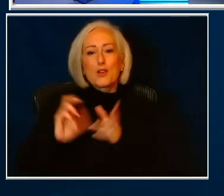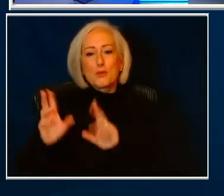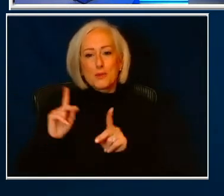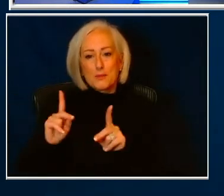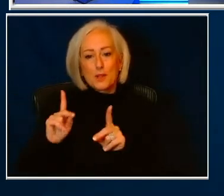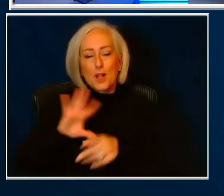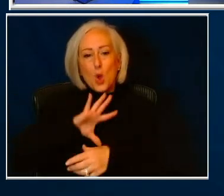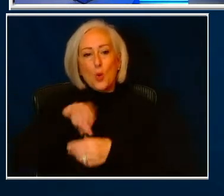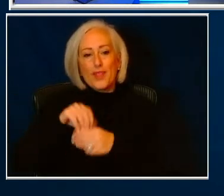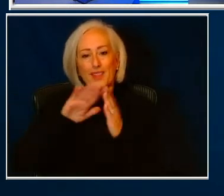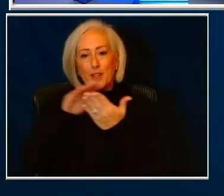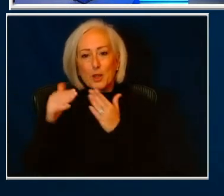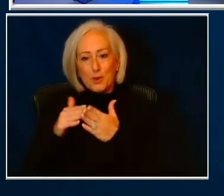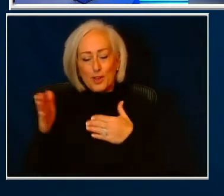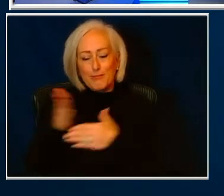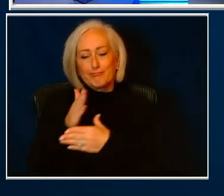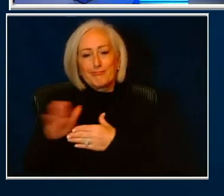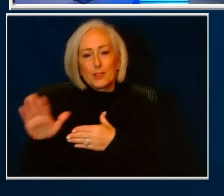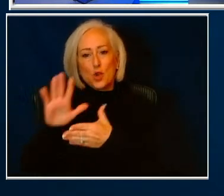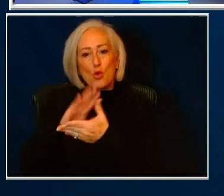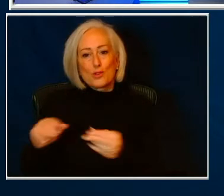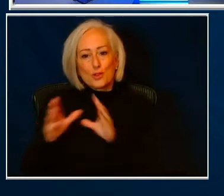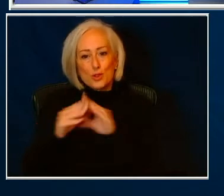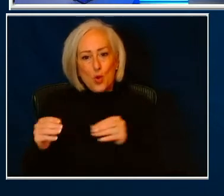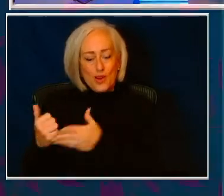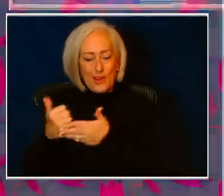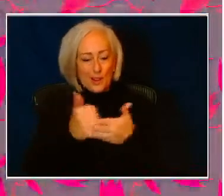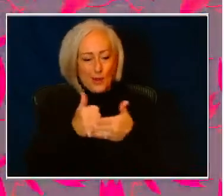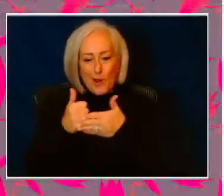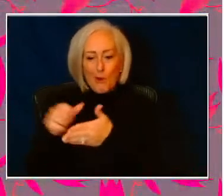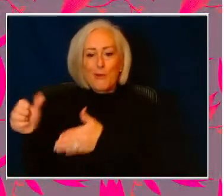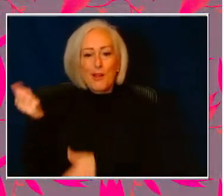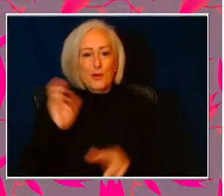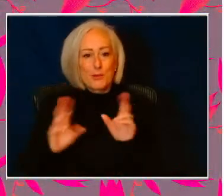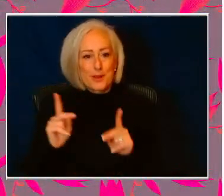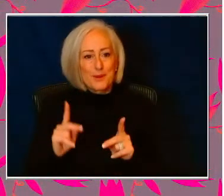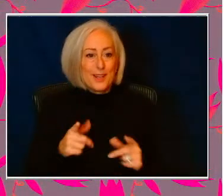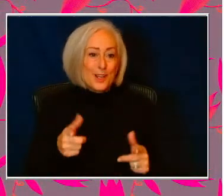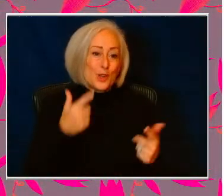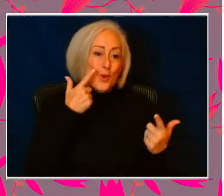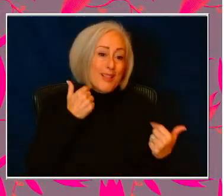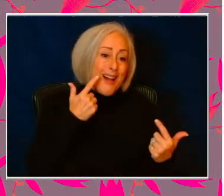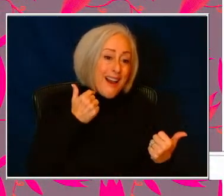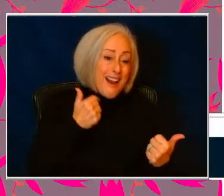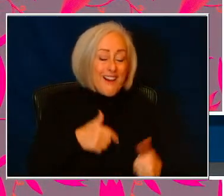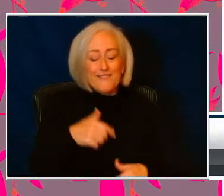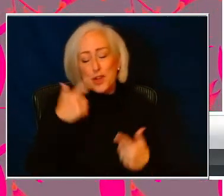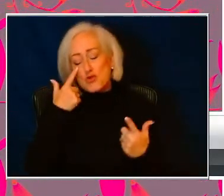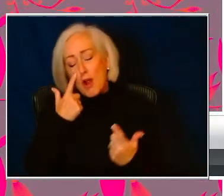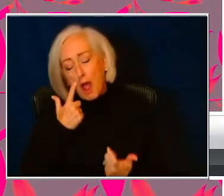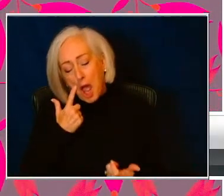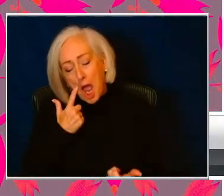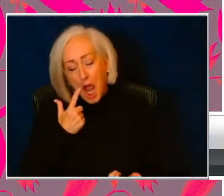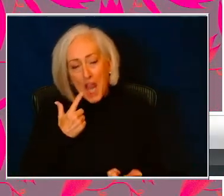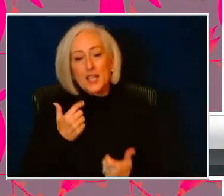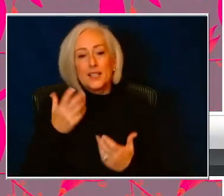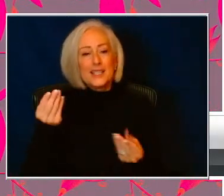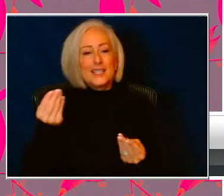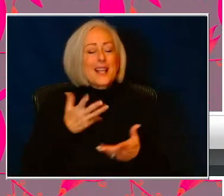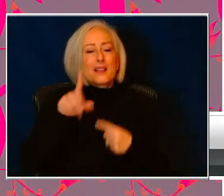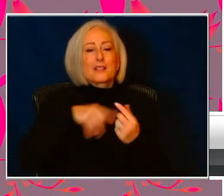your personal story. You're out there helping others. It'll make you laugh. It'll make you cry. Tell us about it and where people can find